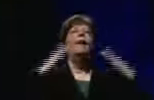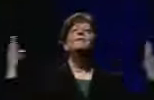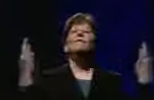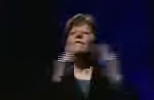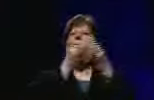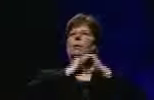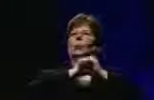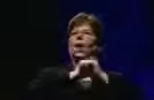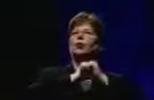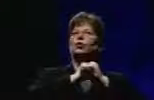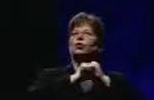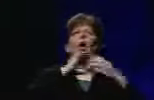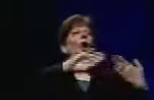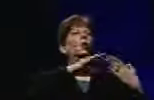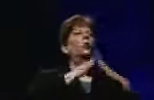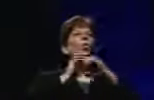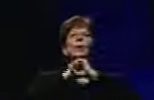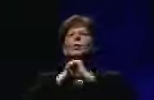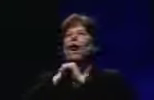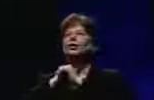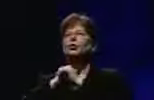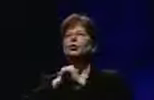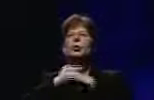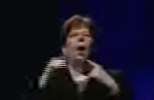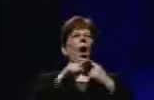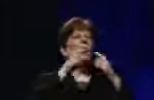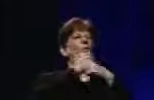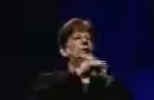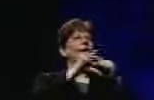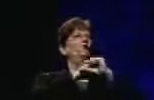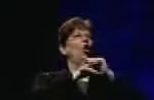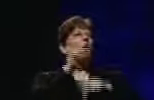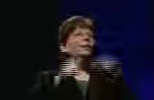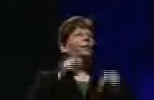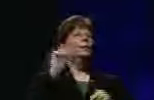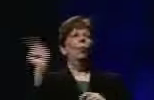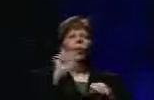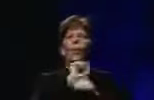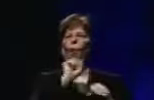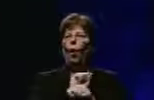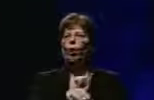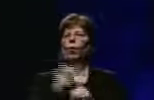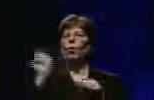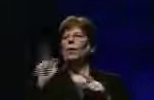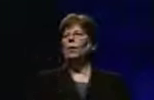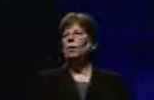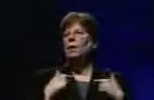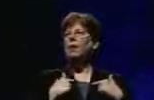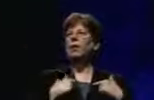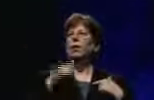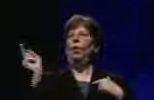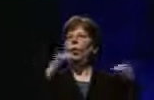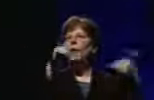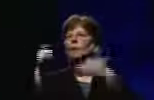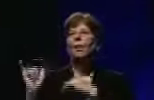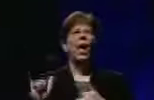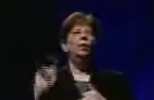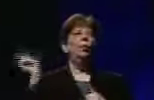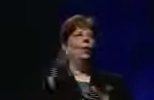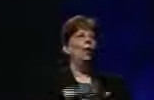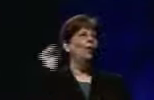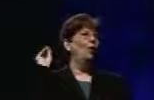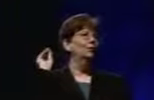protection. It's about community protection. It's about safeguarding people in the places where they work, where they live, where they play, where they